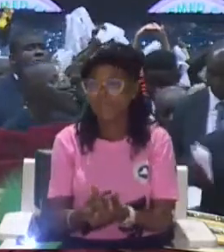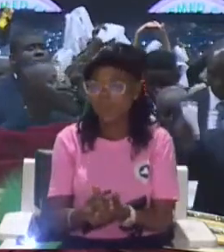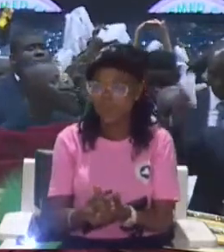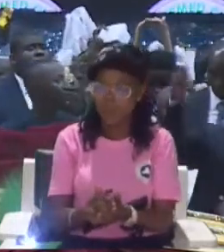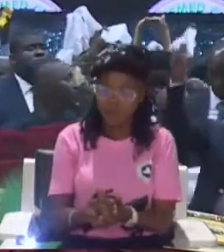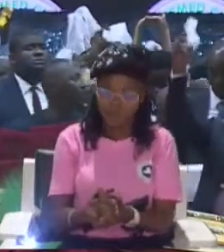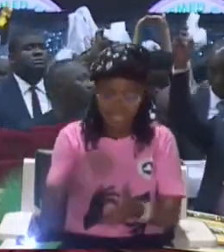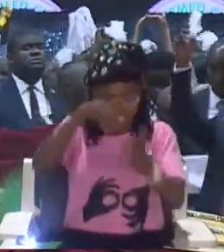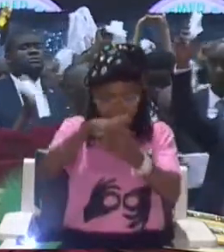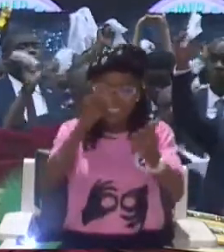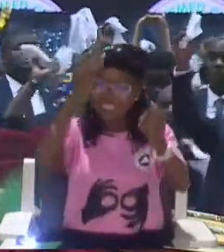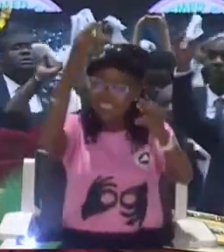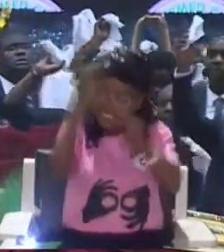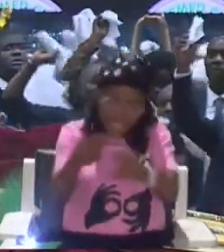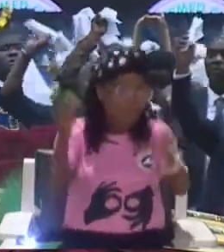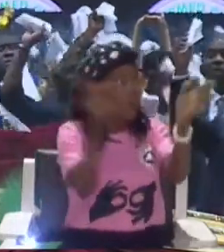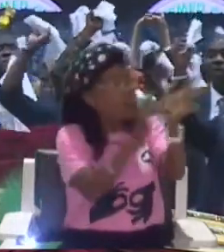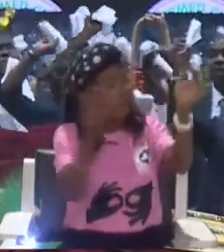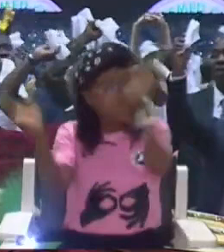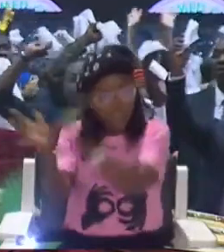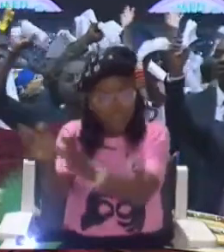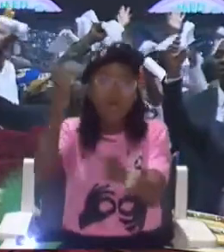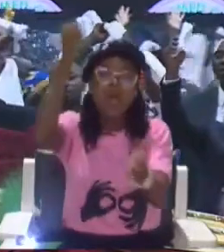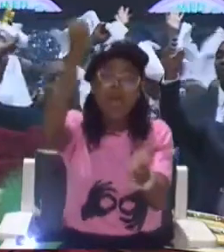In the name of Jesus.